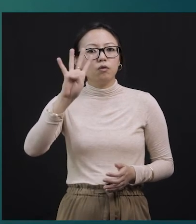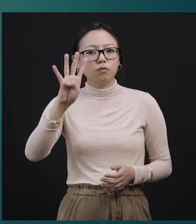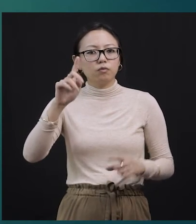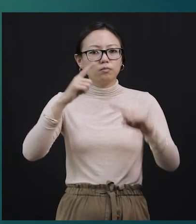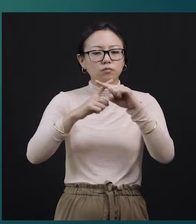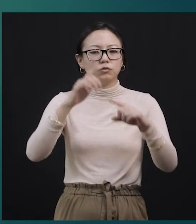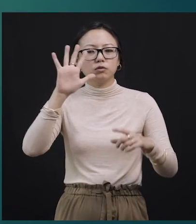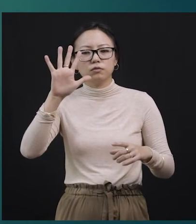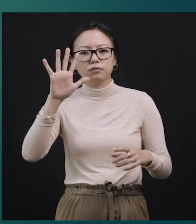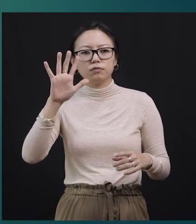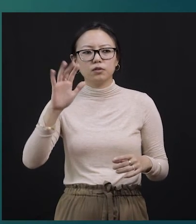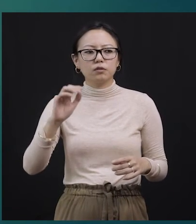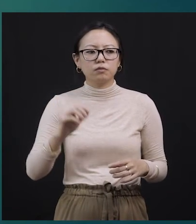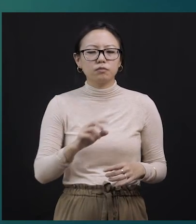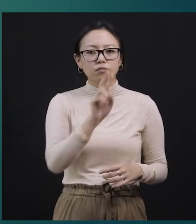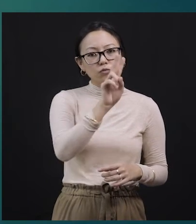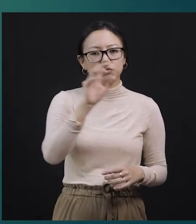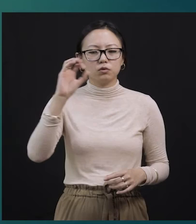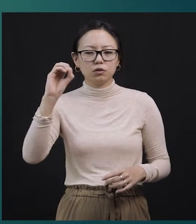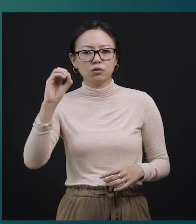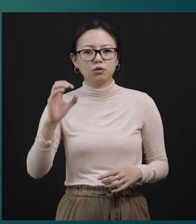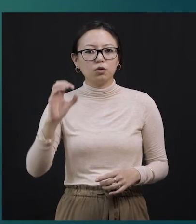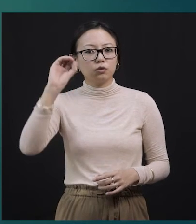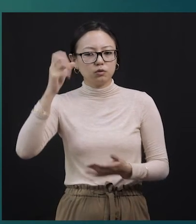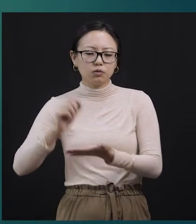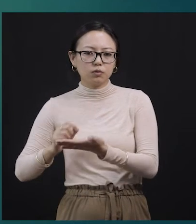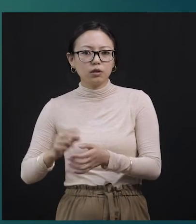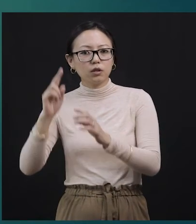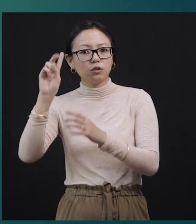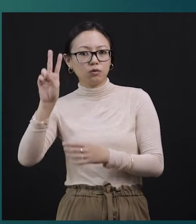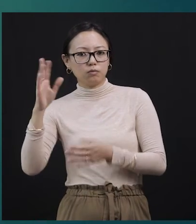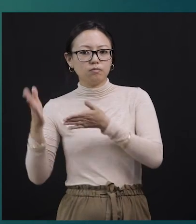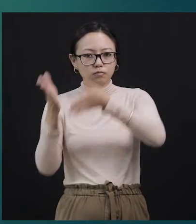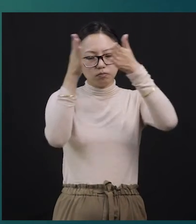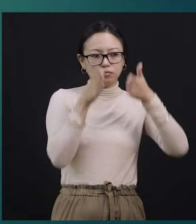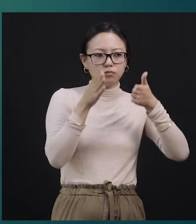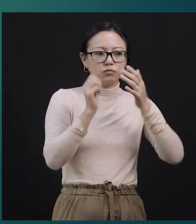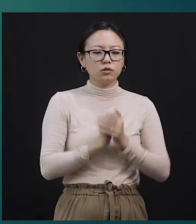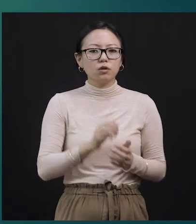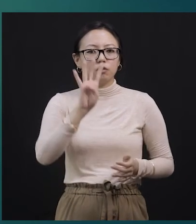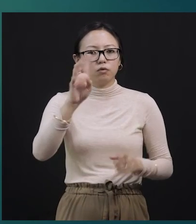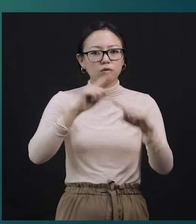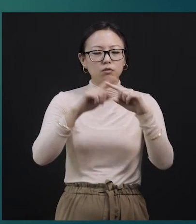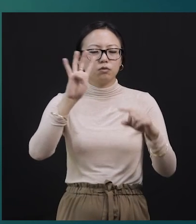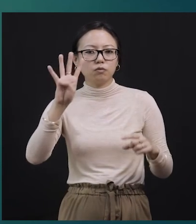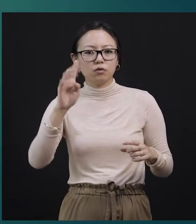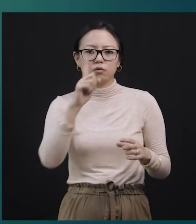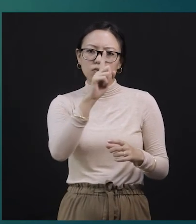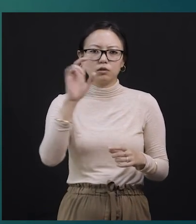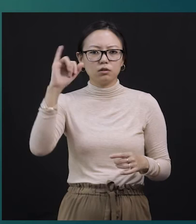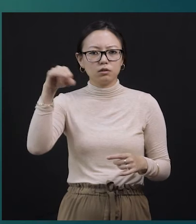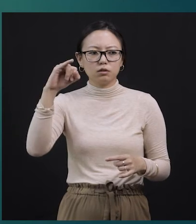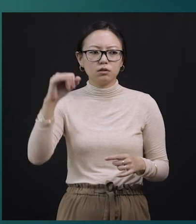are 20. 0, carry 2 you have along with you, right? 4 4s are 16. 16